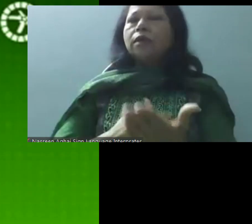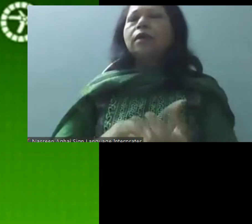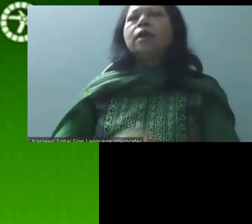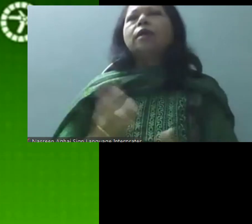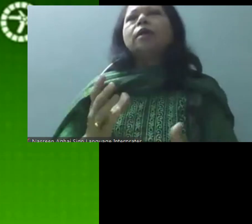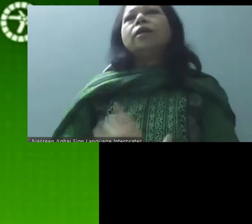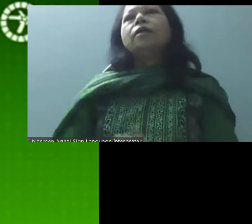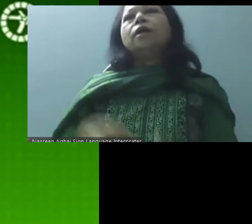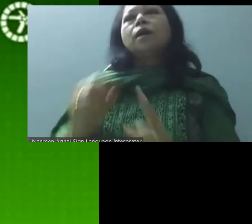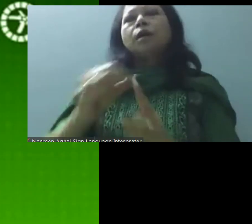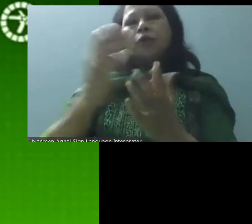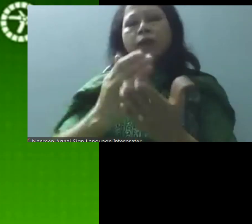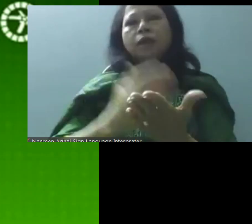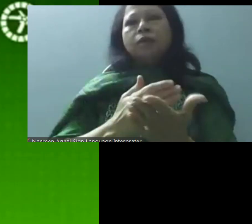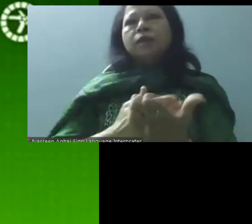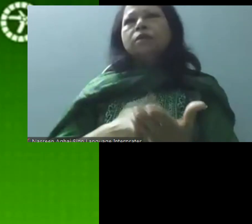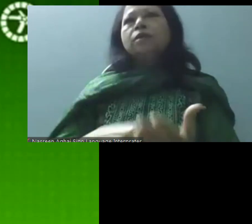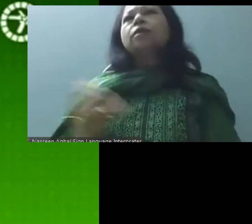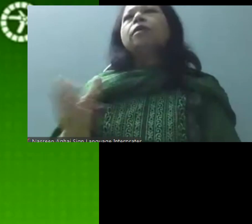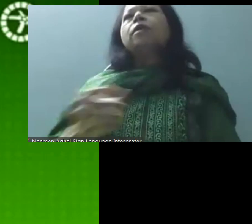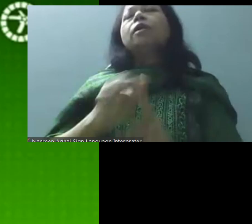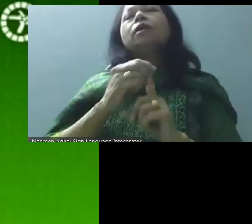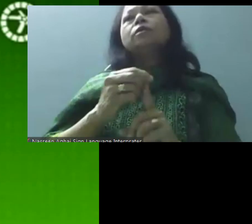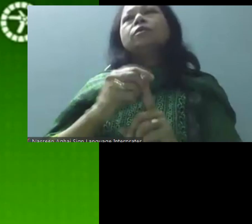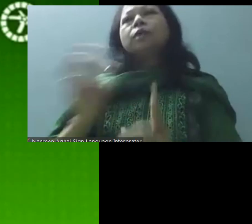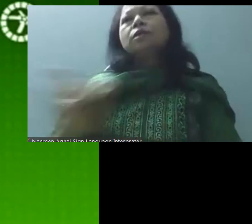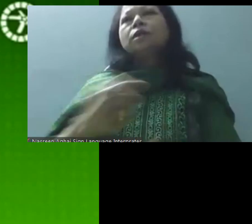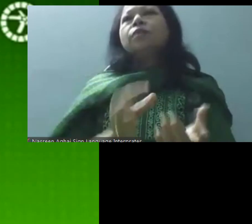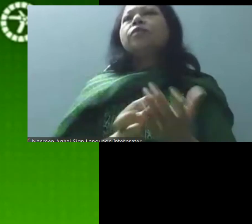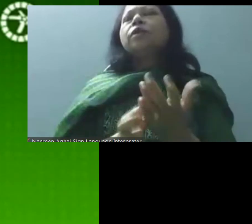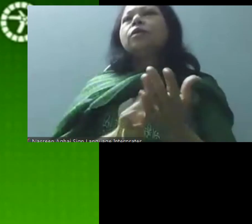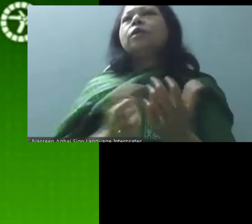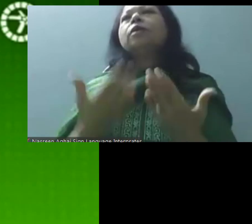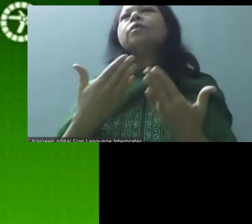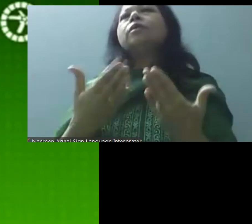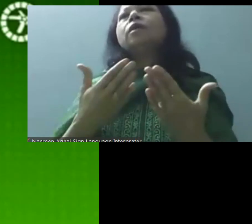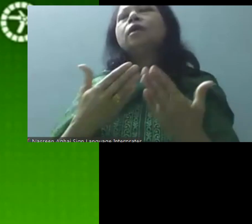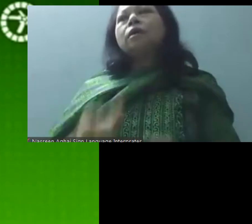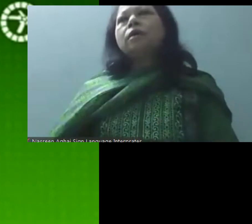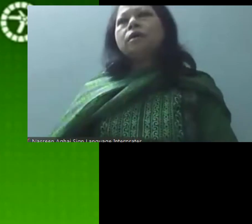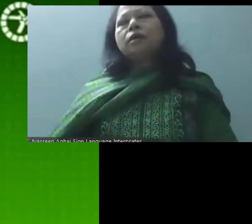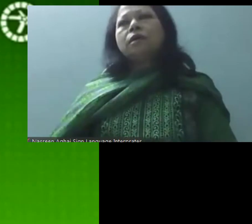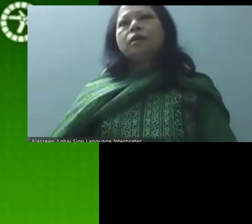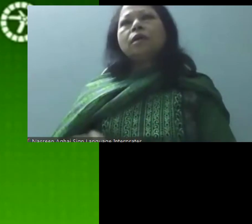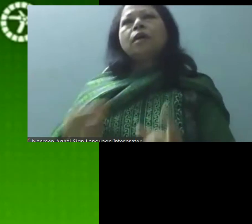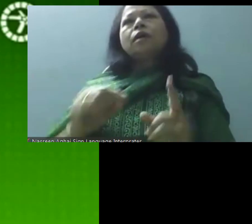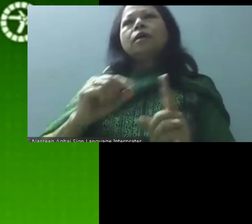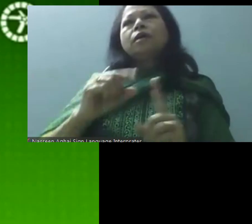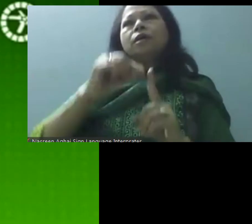these policy guidelines required that those universities which are digitally